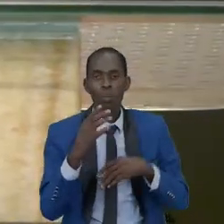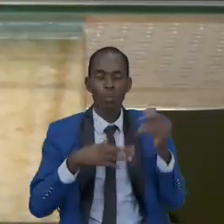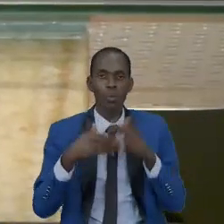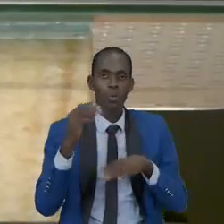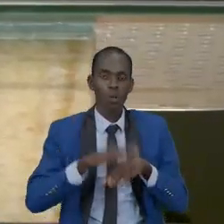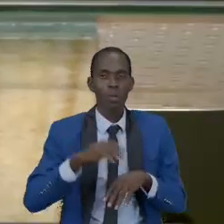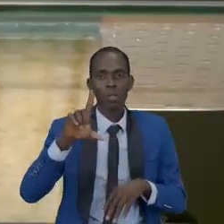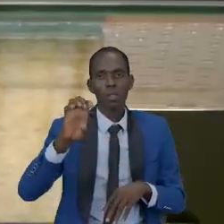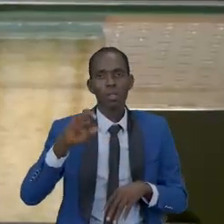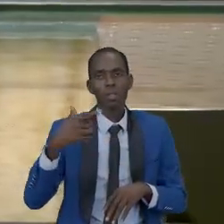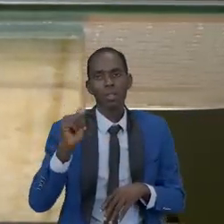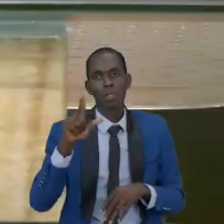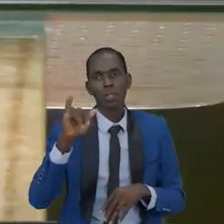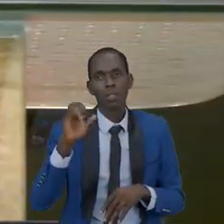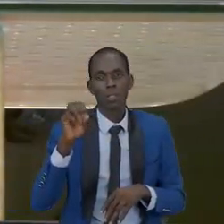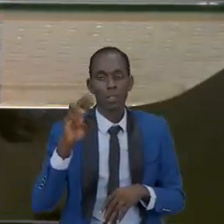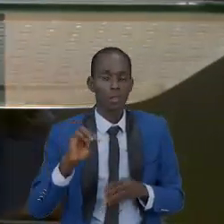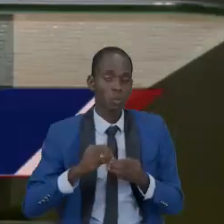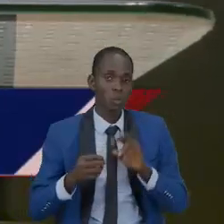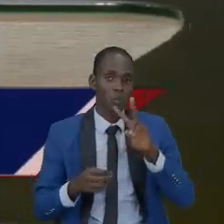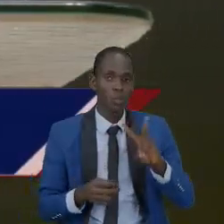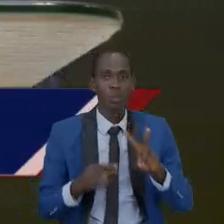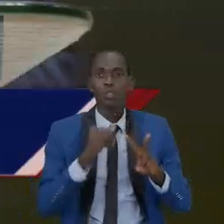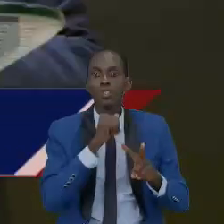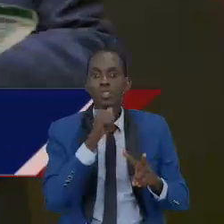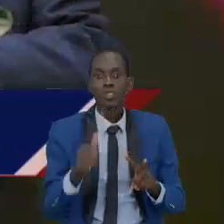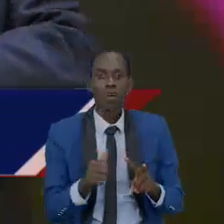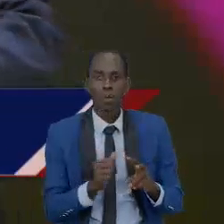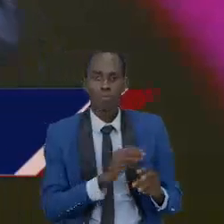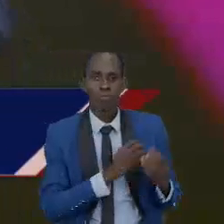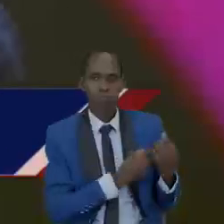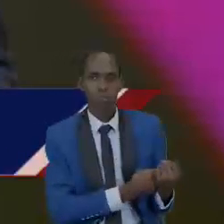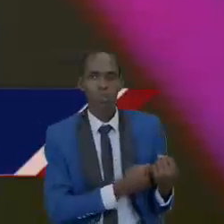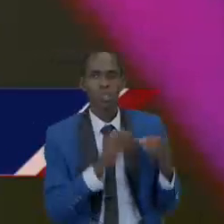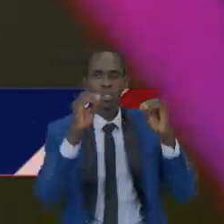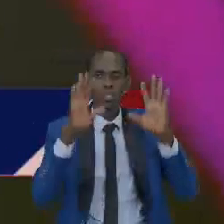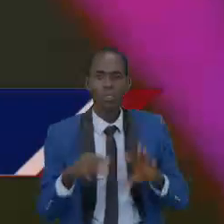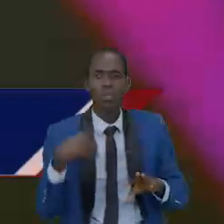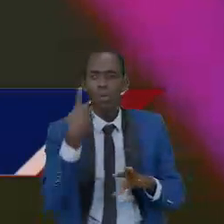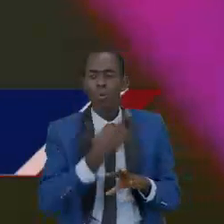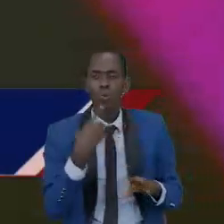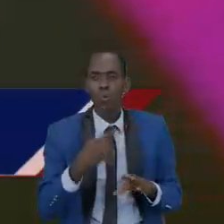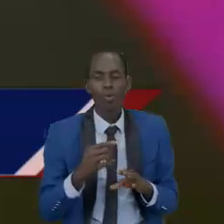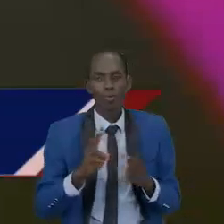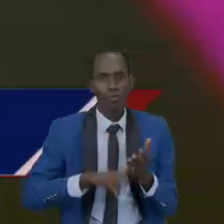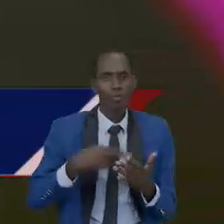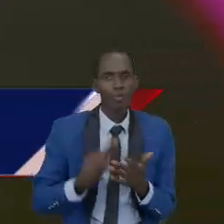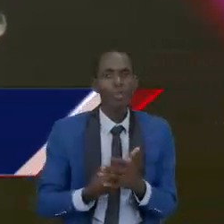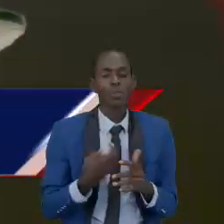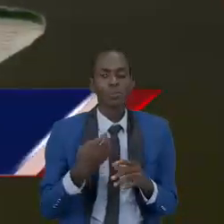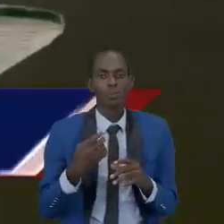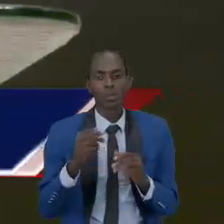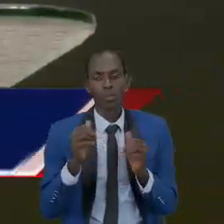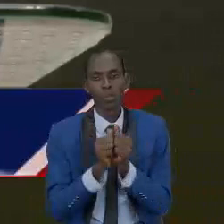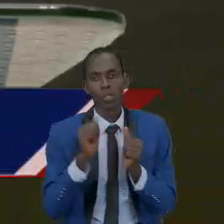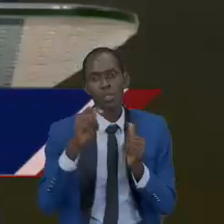legalism. Number two, incorrigible teachers who breed lawlessness and